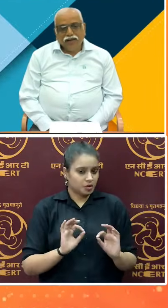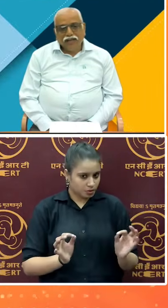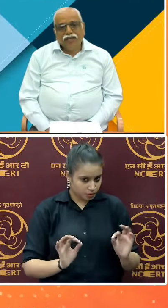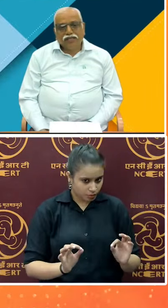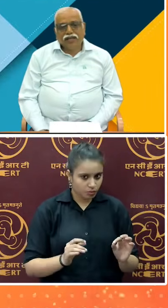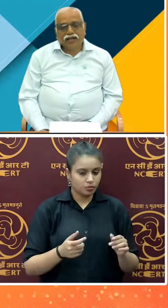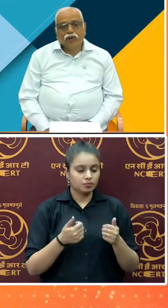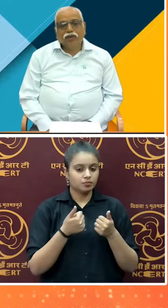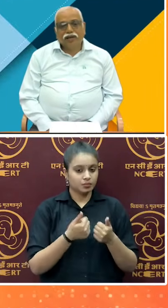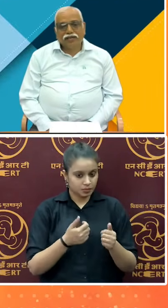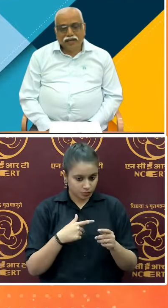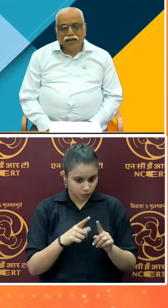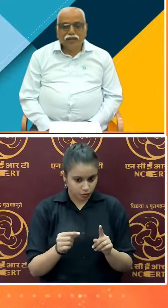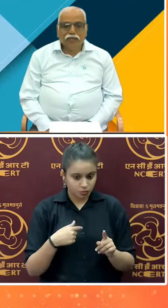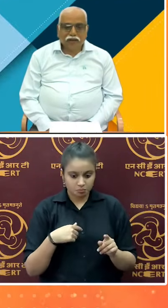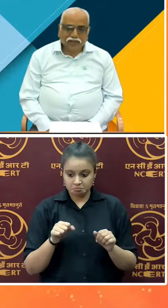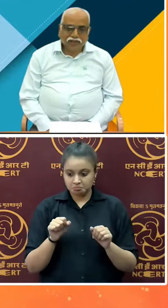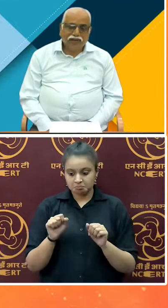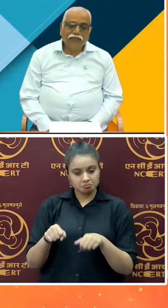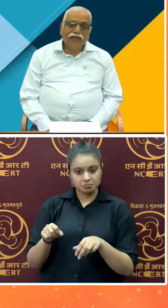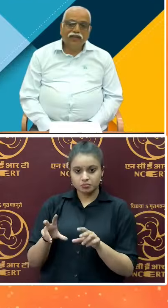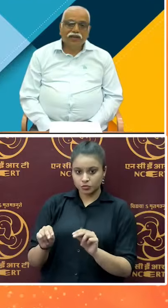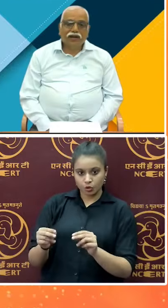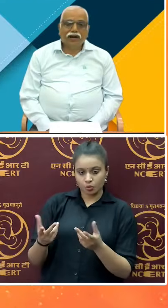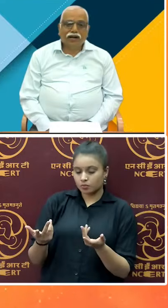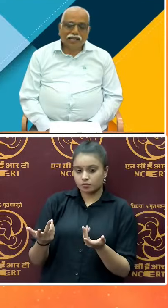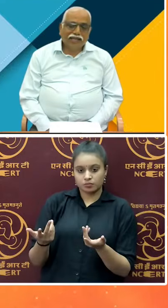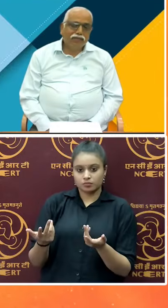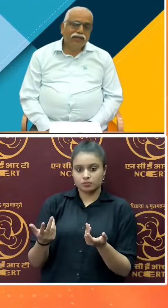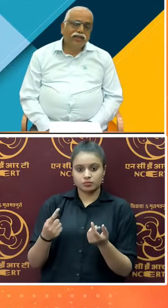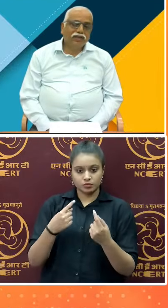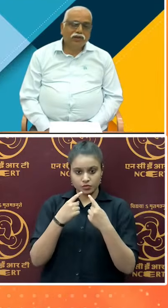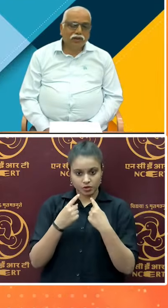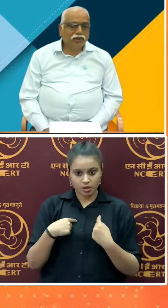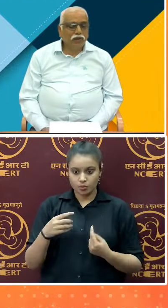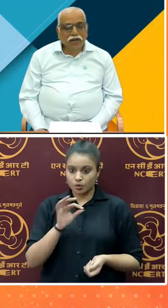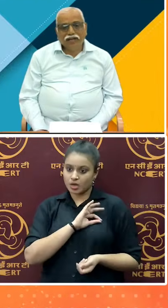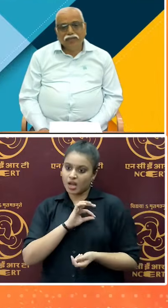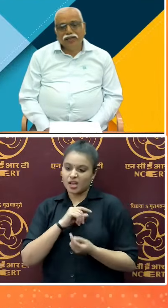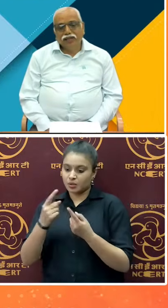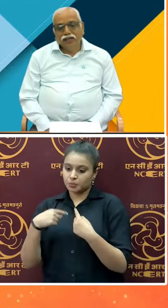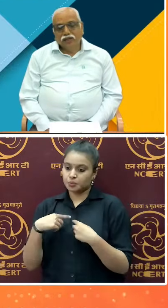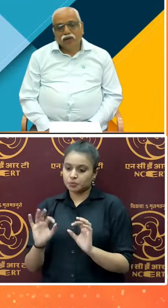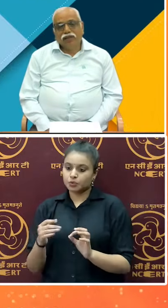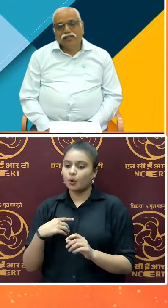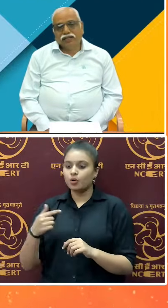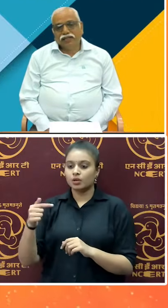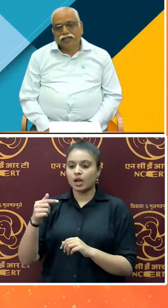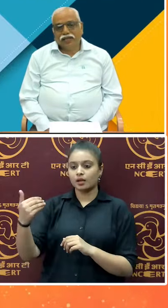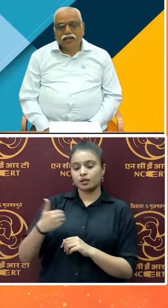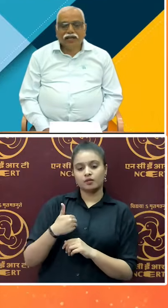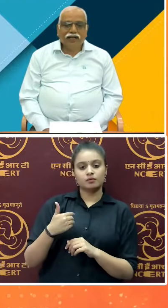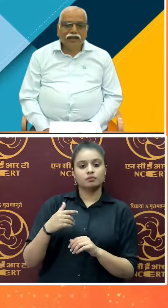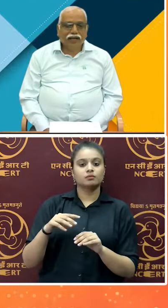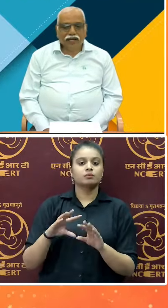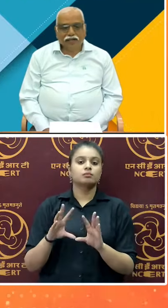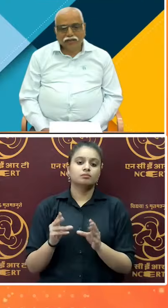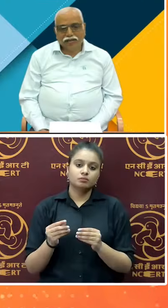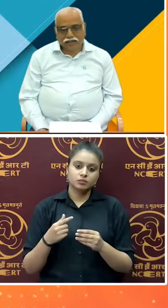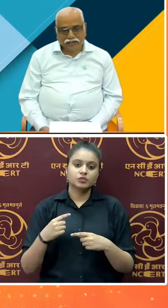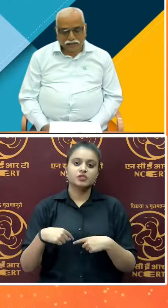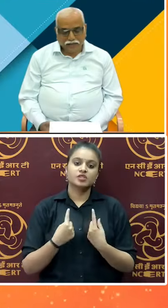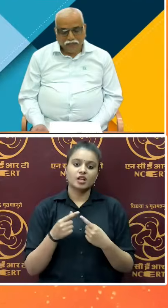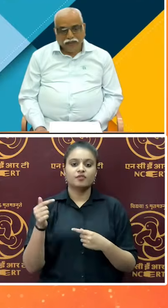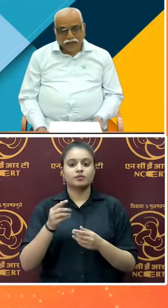still they may say it, no, you are saying it purposefully, you are not liking me, so you hate me. So all these things, they take it in a